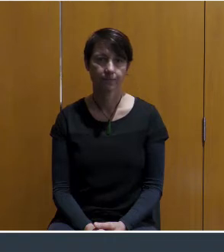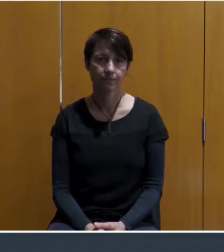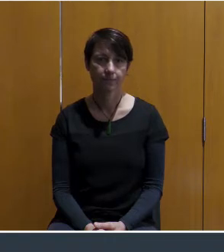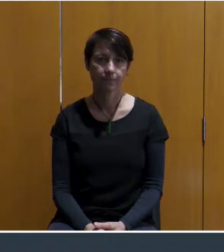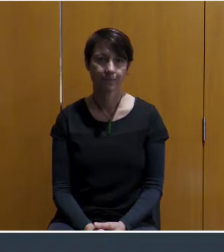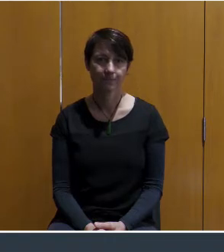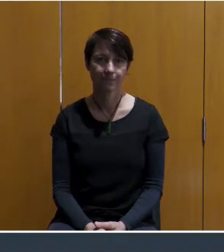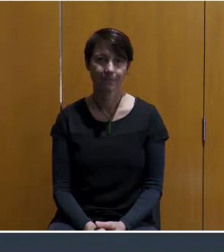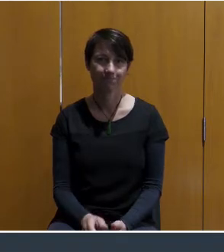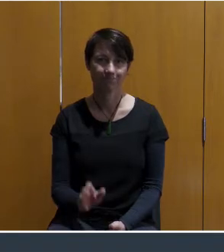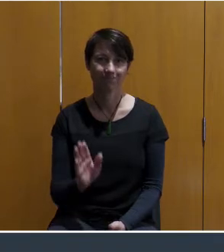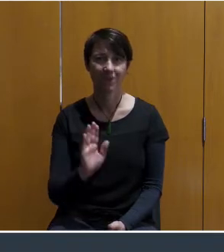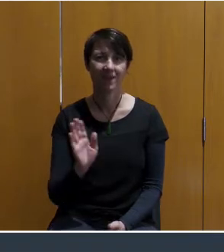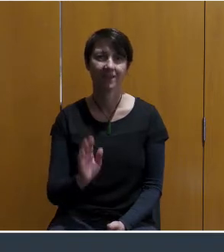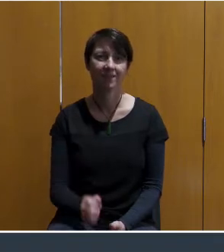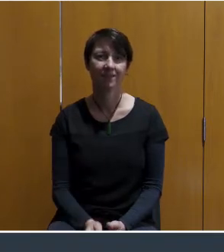Hi there.